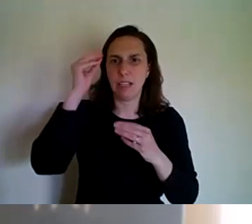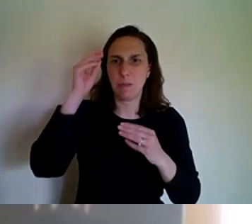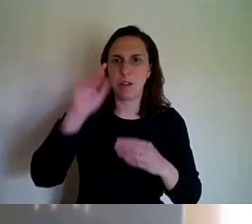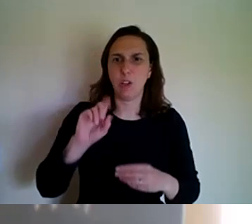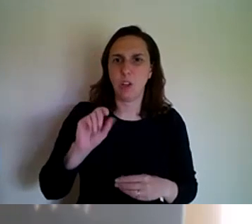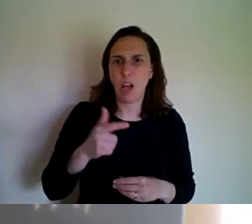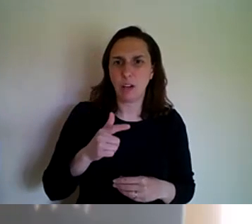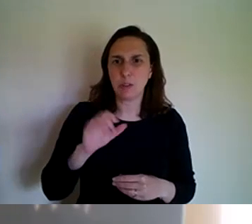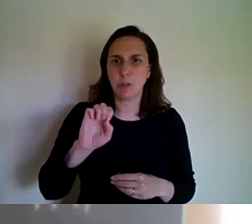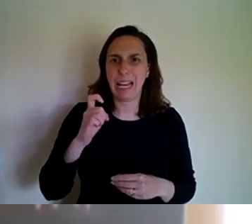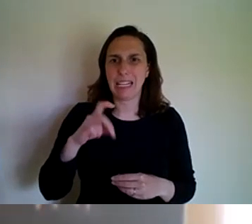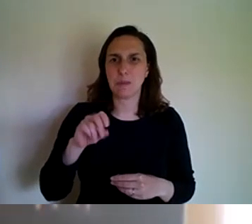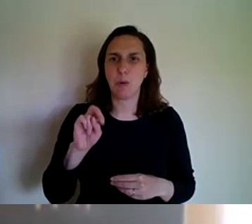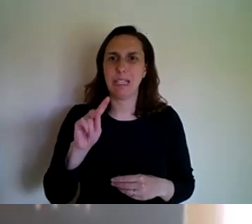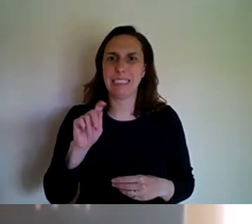It is